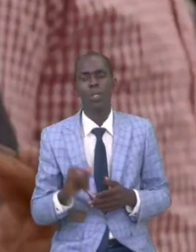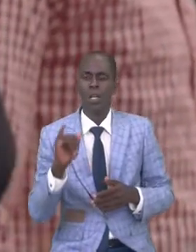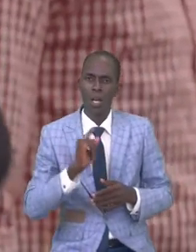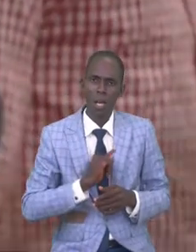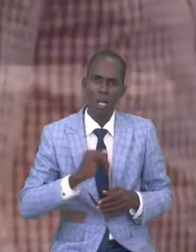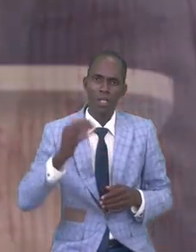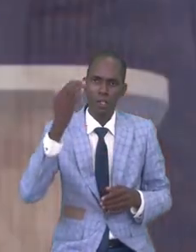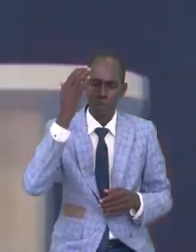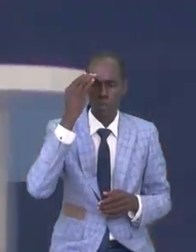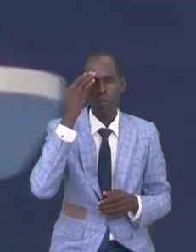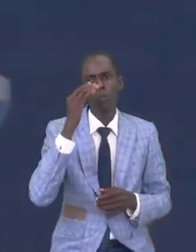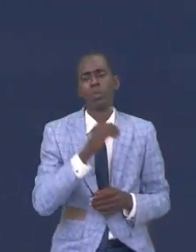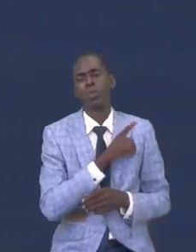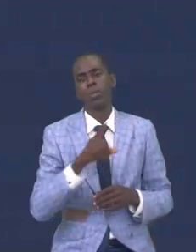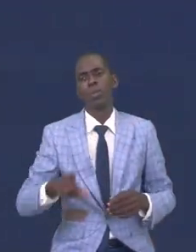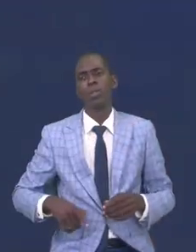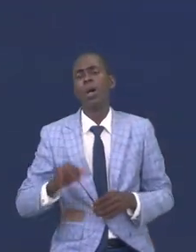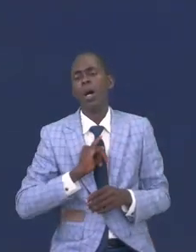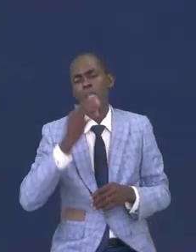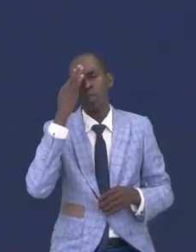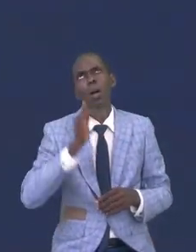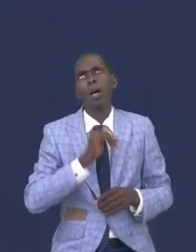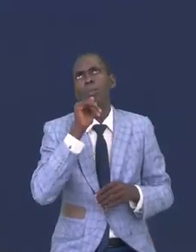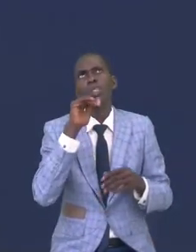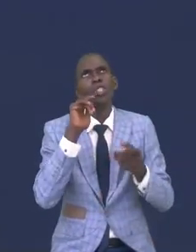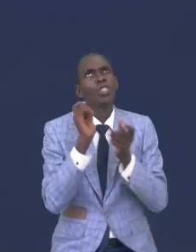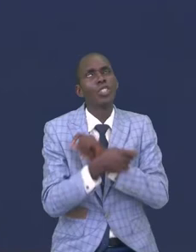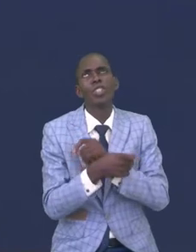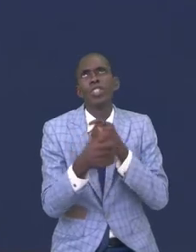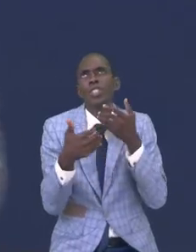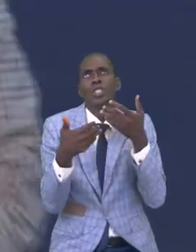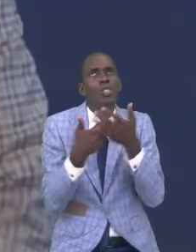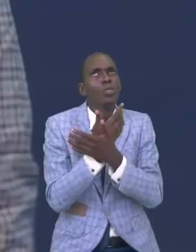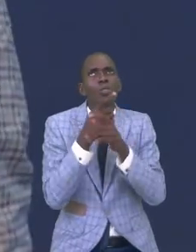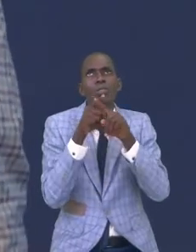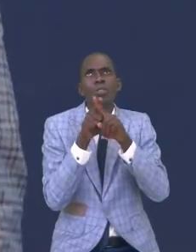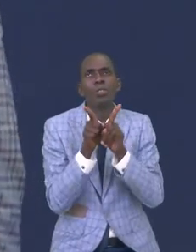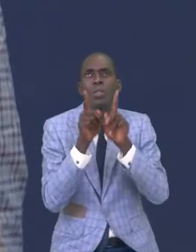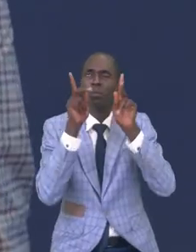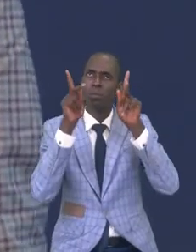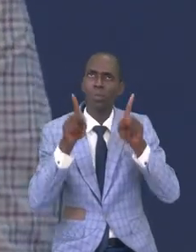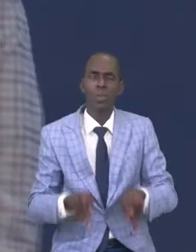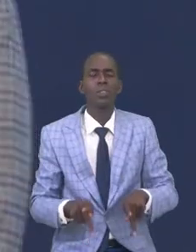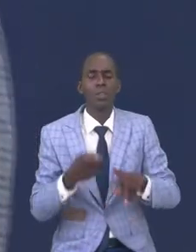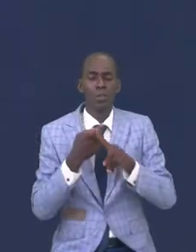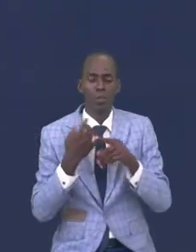I know I'm a different person from this moment